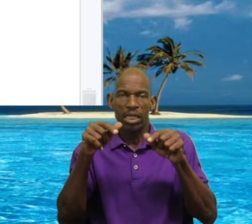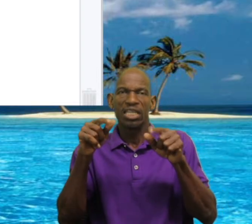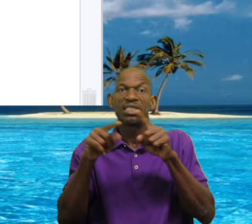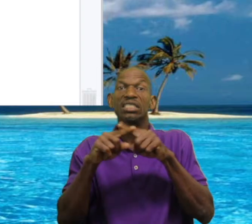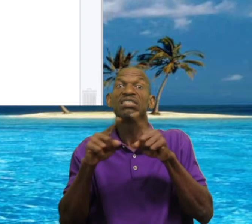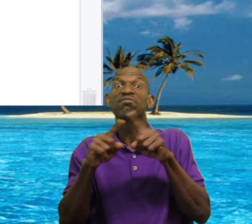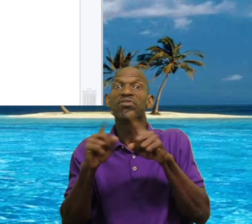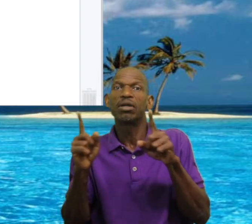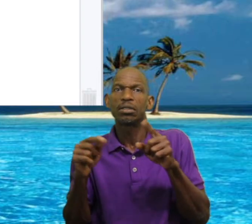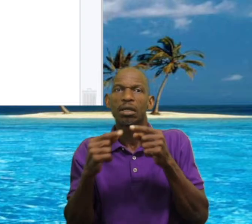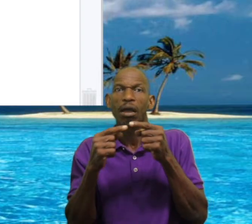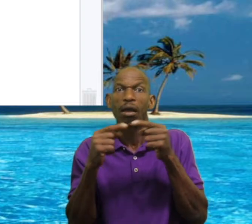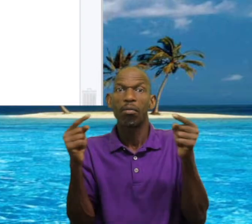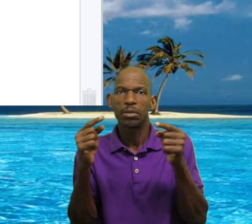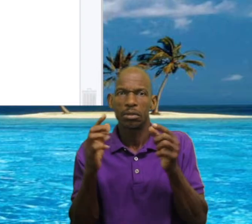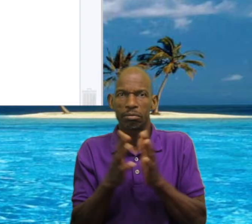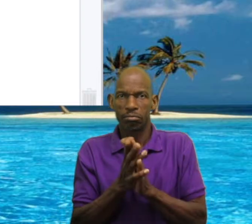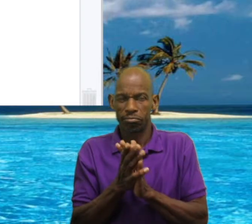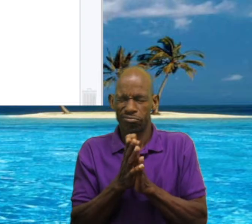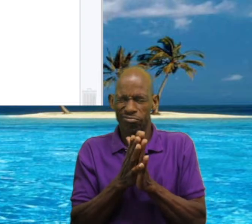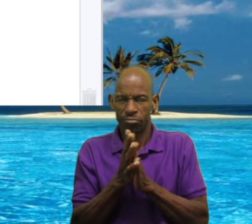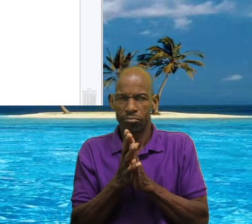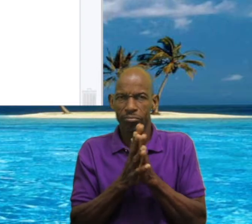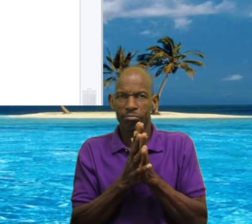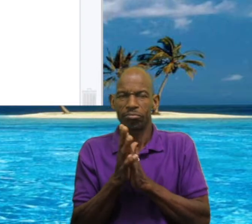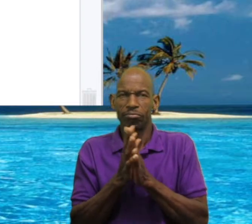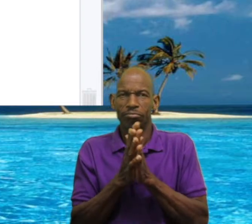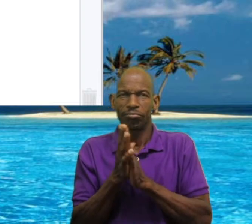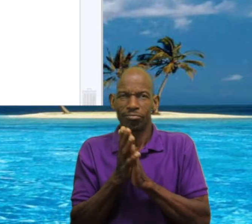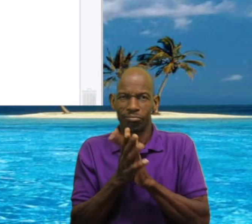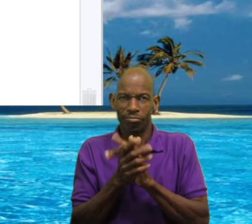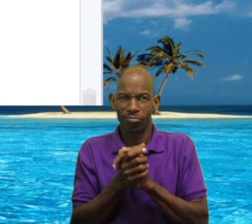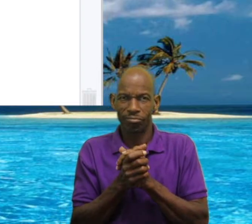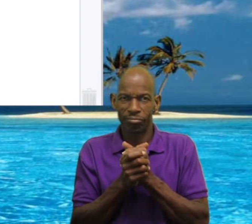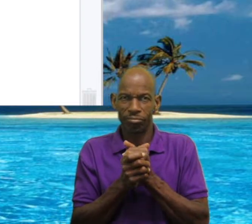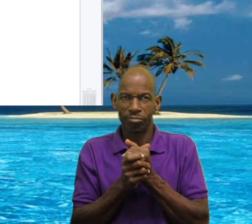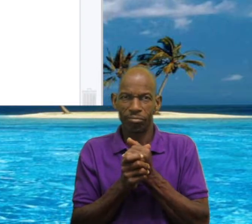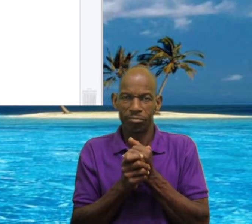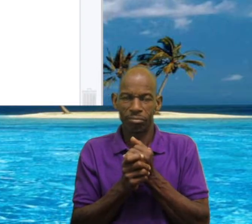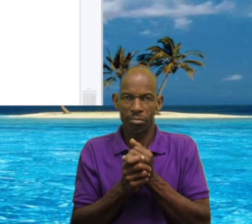We want to talk about things that are different, right?